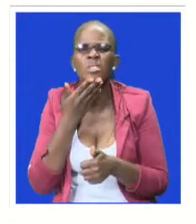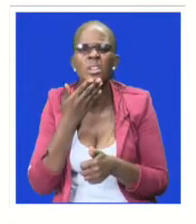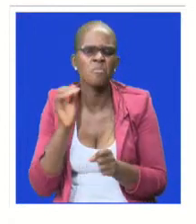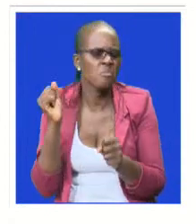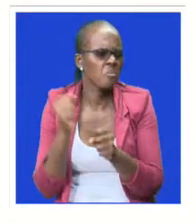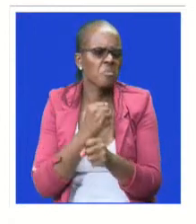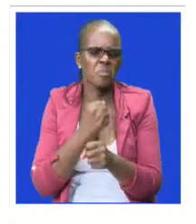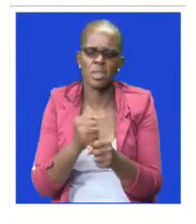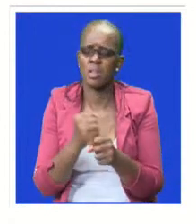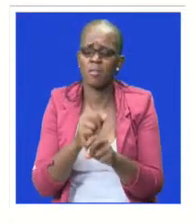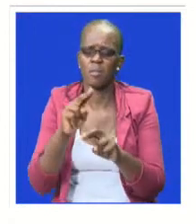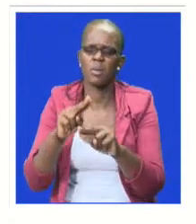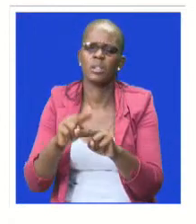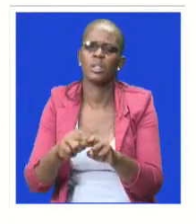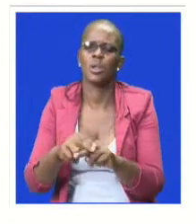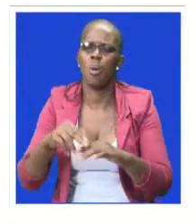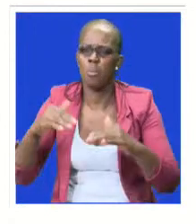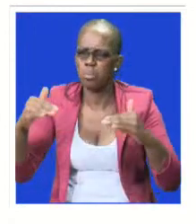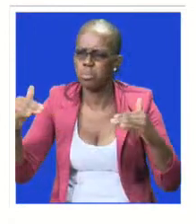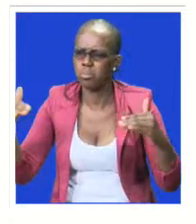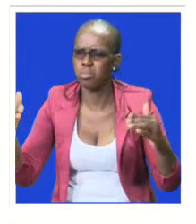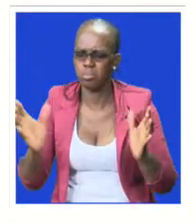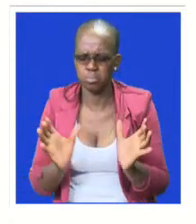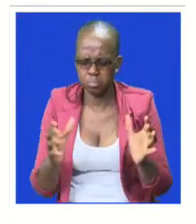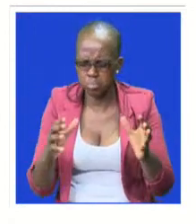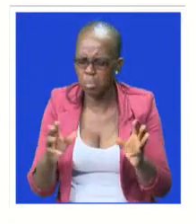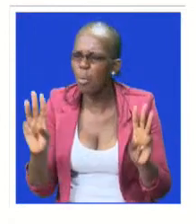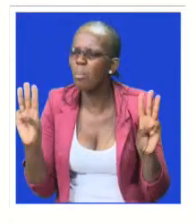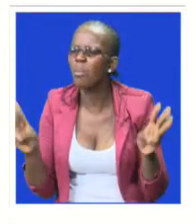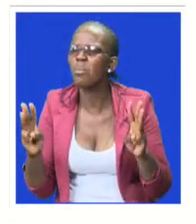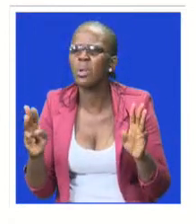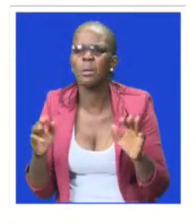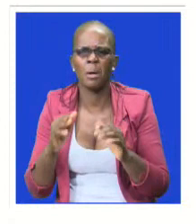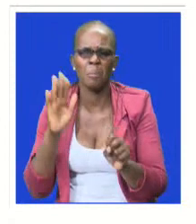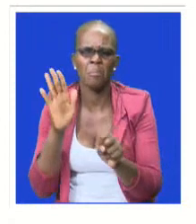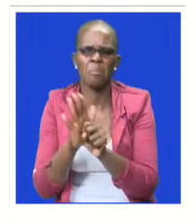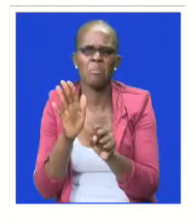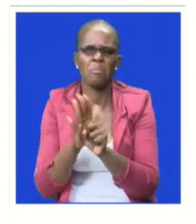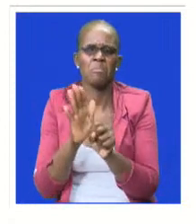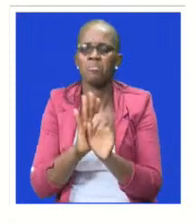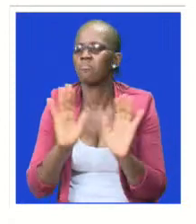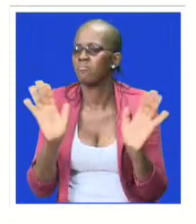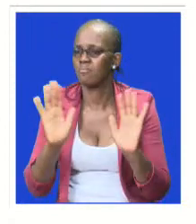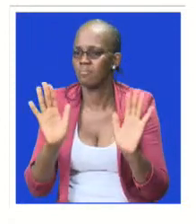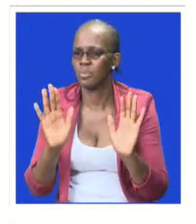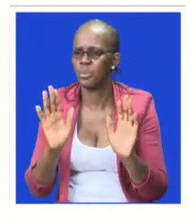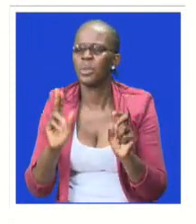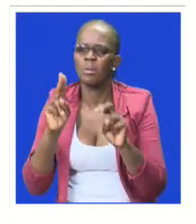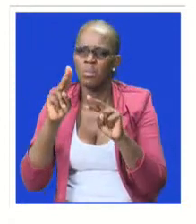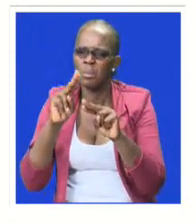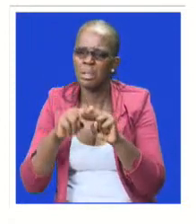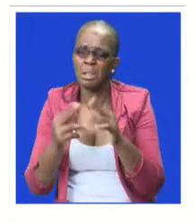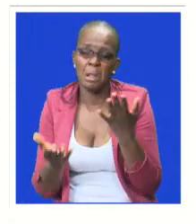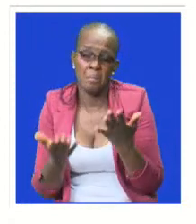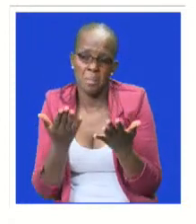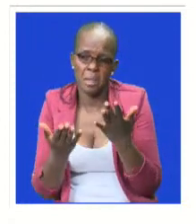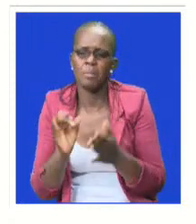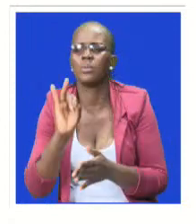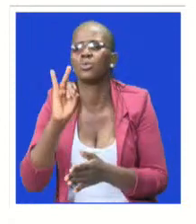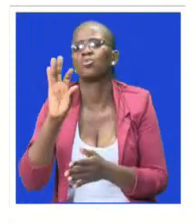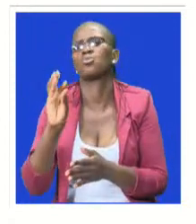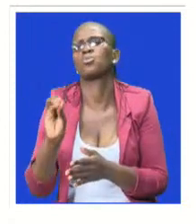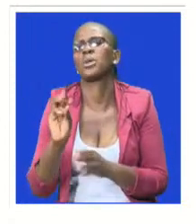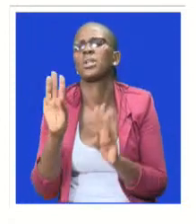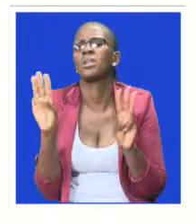in large groups. They were living in small groups of about 20 people or 50. And why were